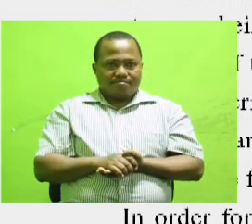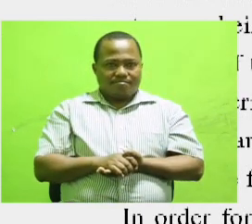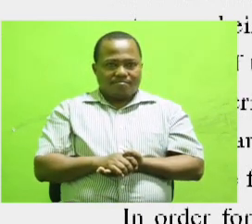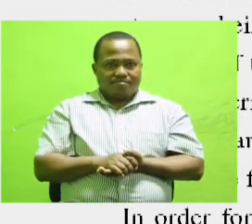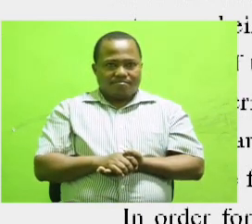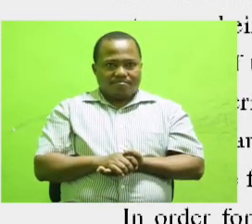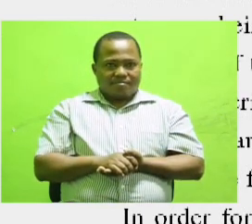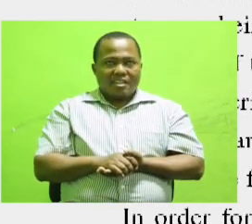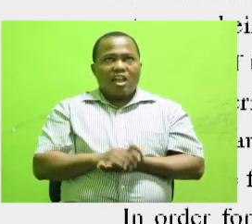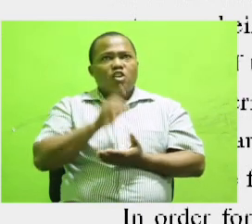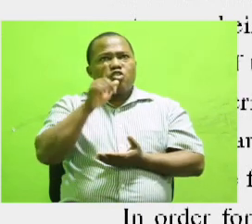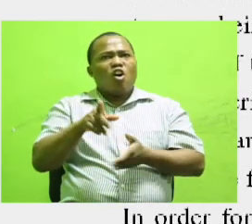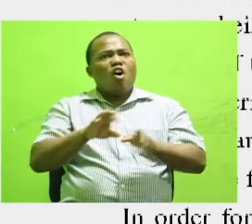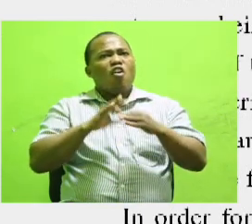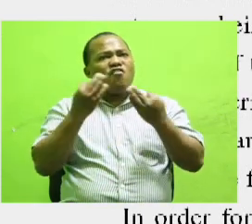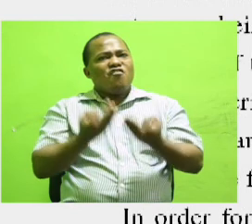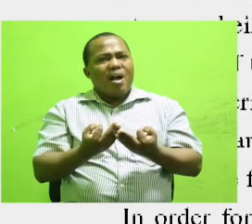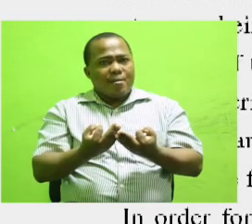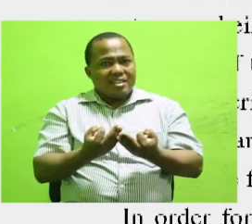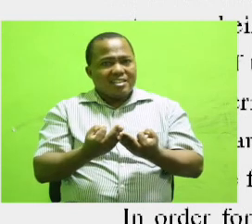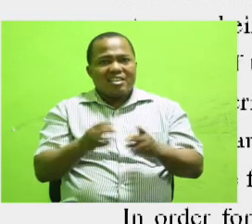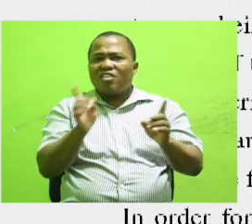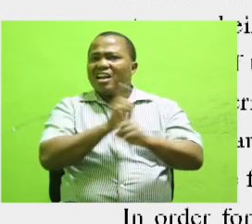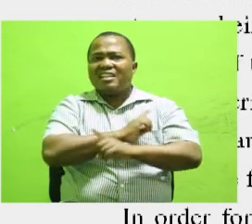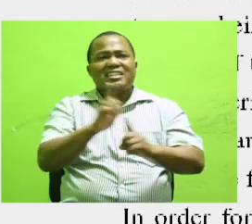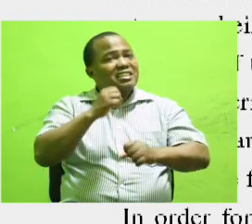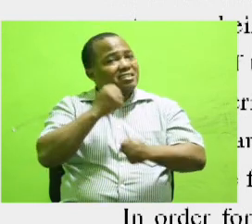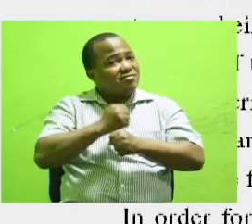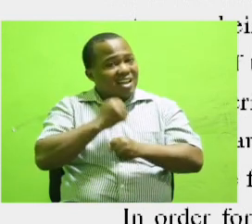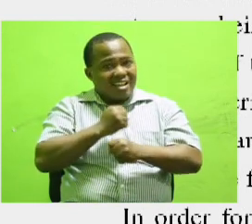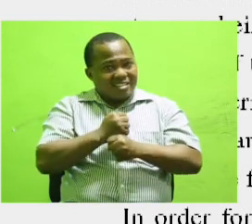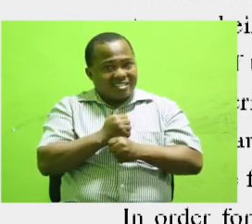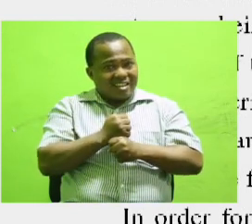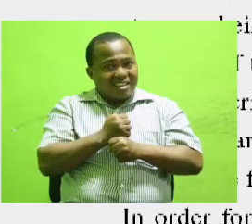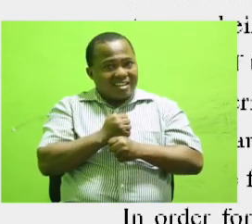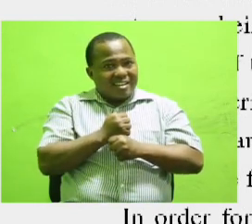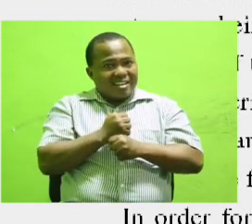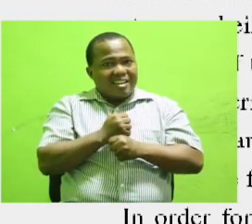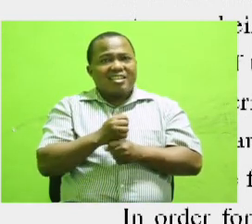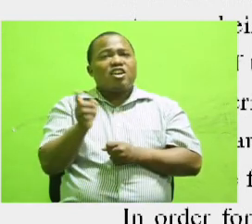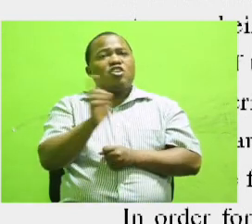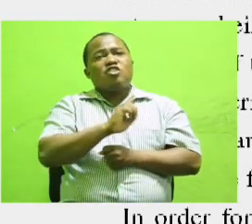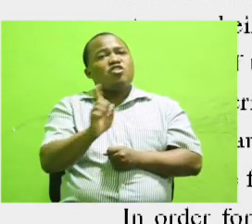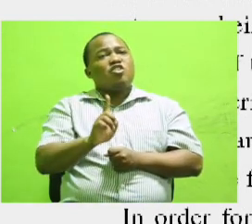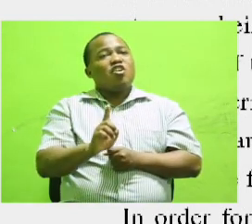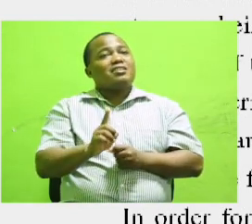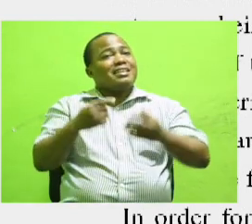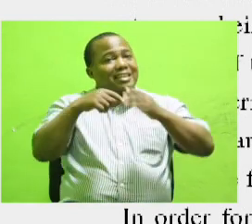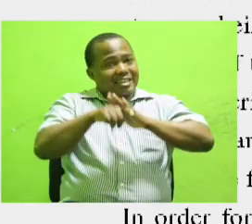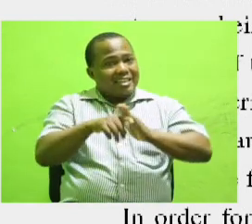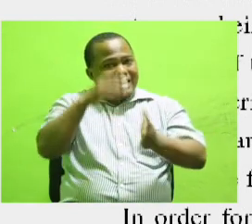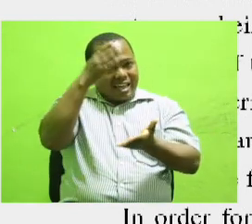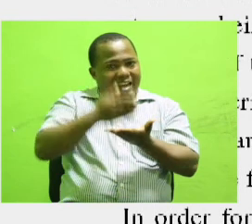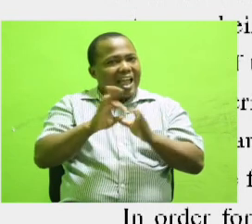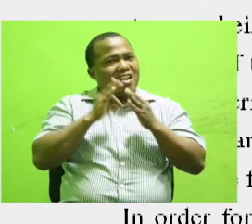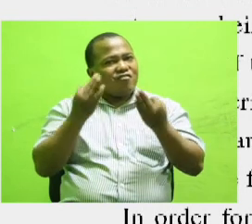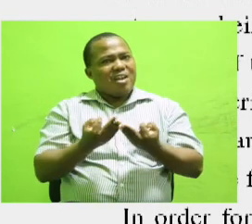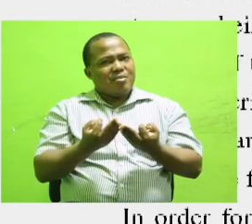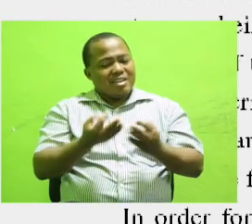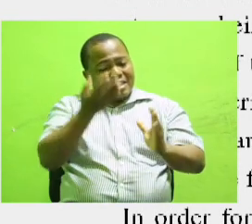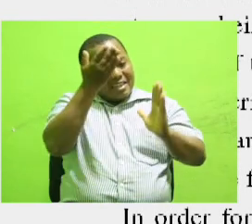society, the family looks dysfunctional. It looks like it's not as a real family. So this is